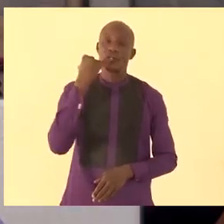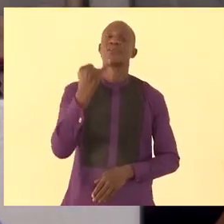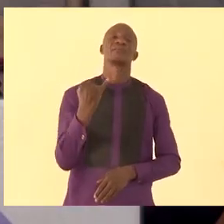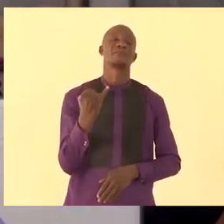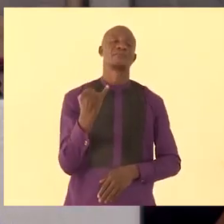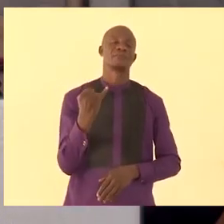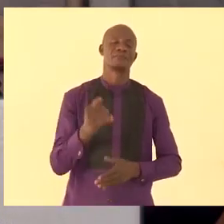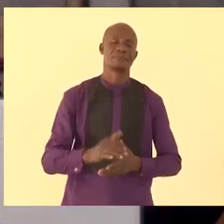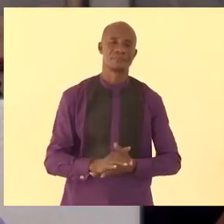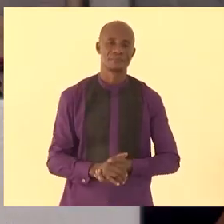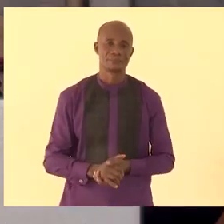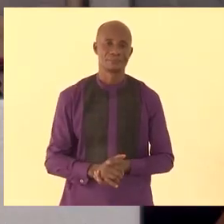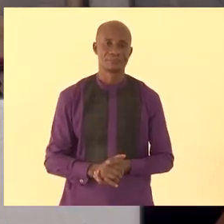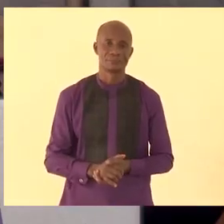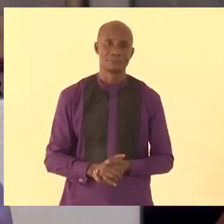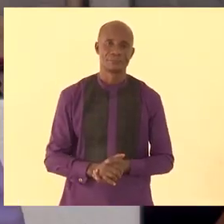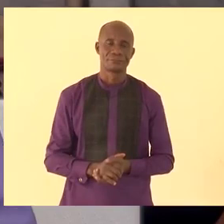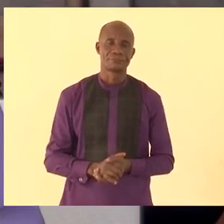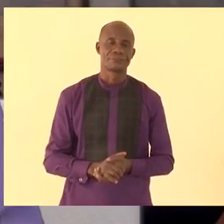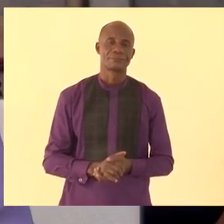Helen, you don't know about that one, have you?